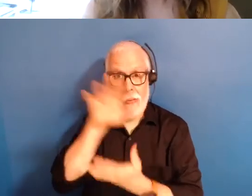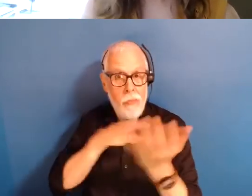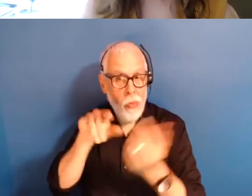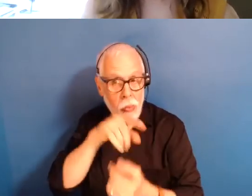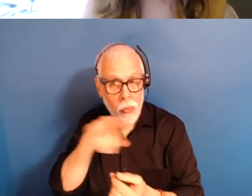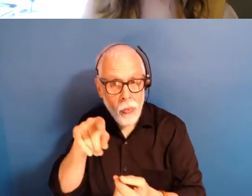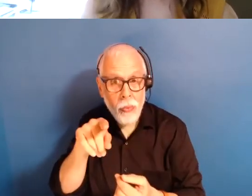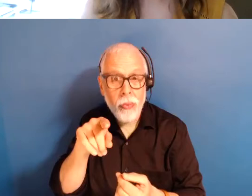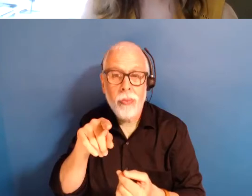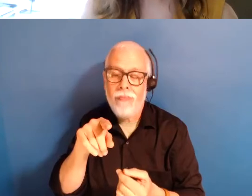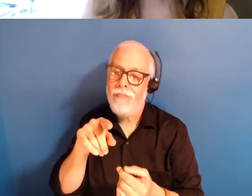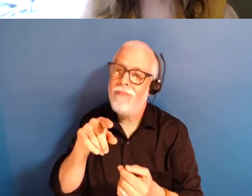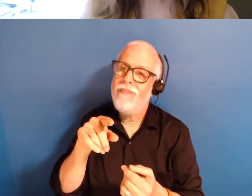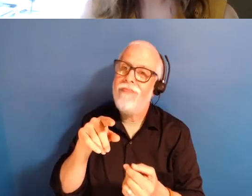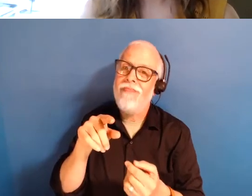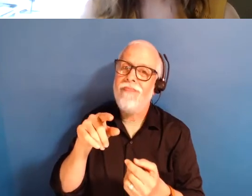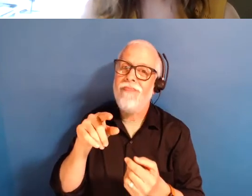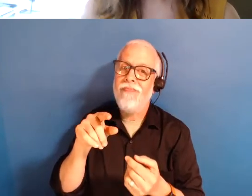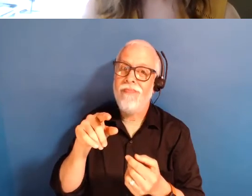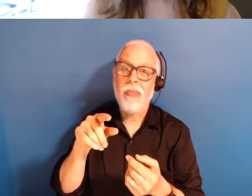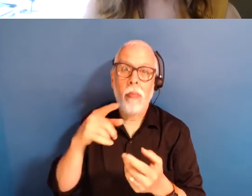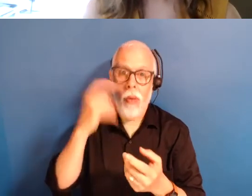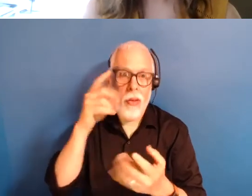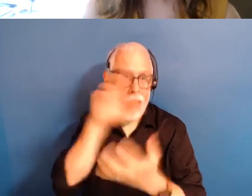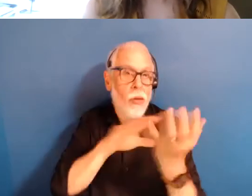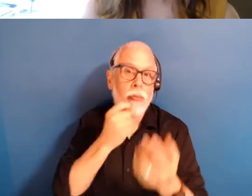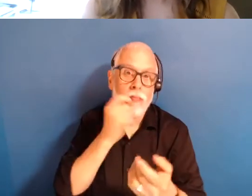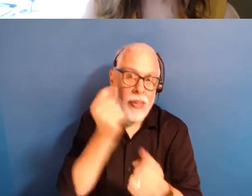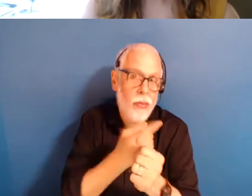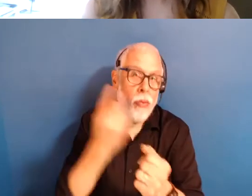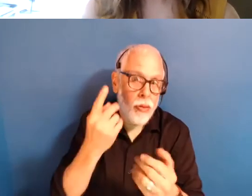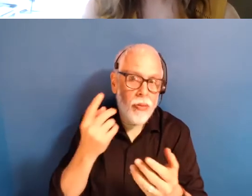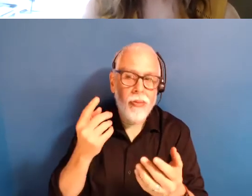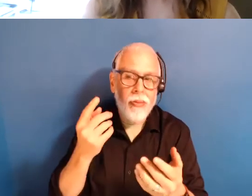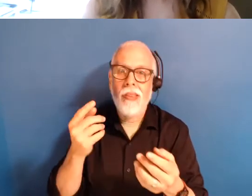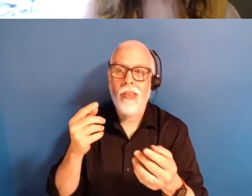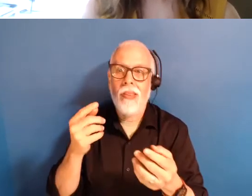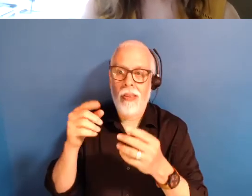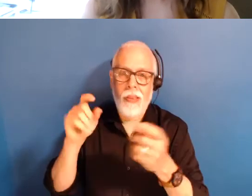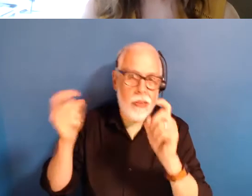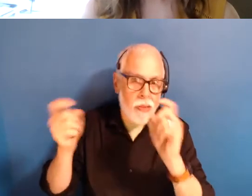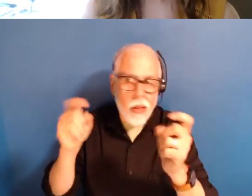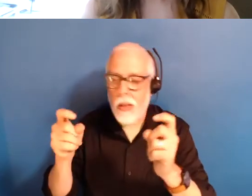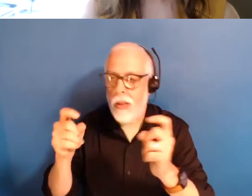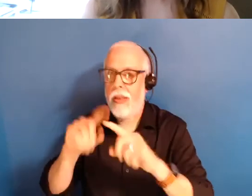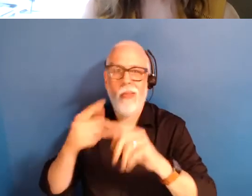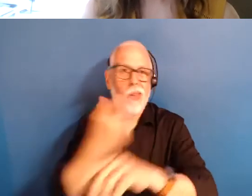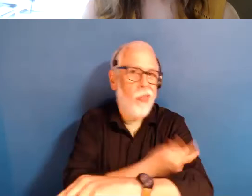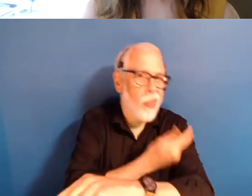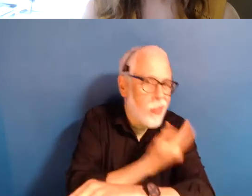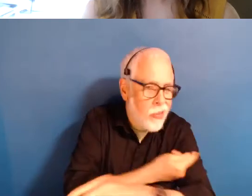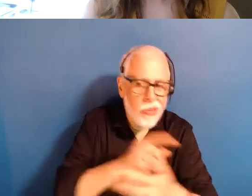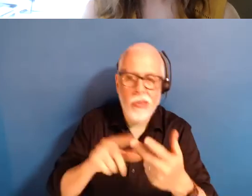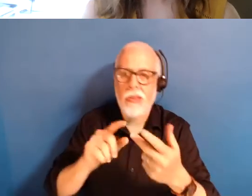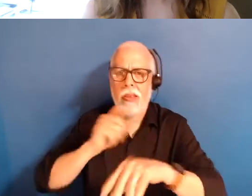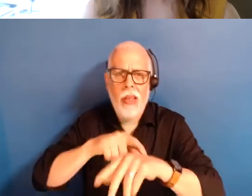you, it's not because, it's because it's confusing, because the guidance, there's different vaccines and different